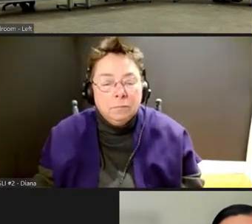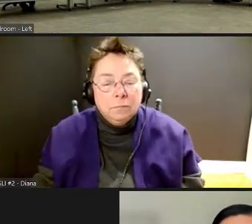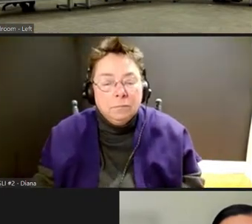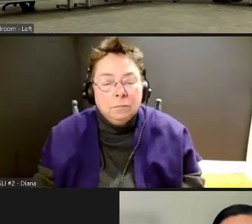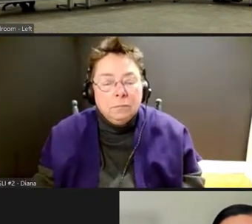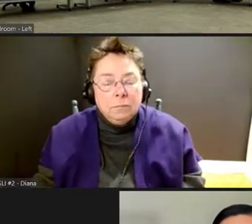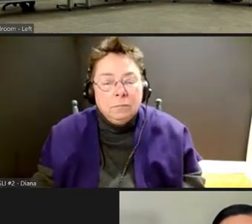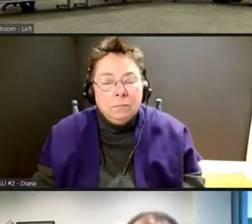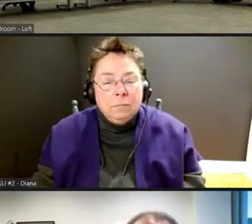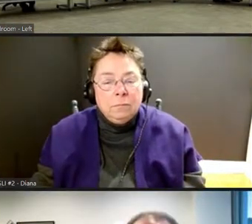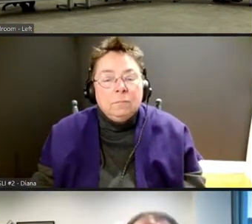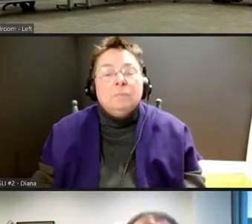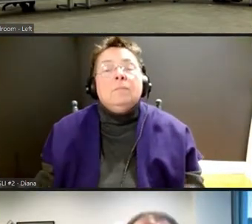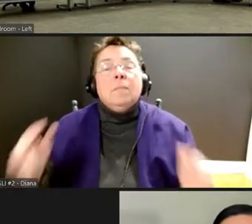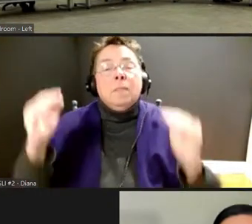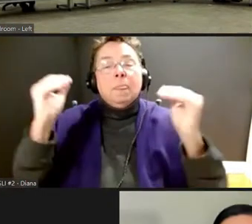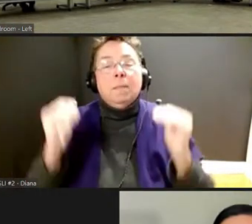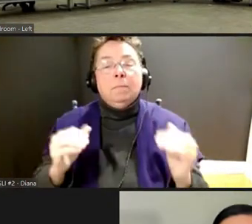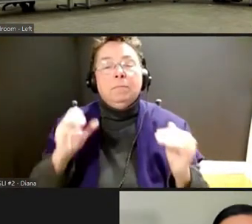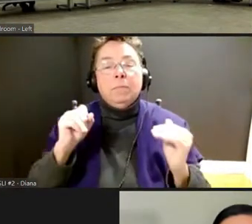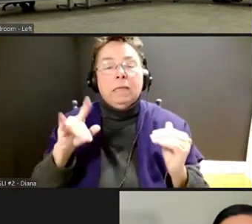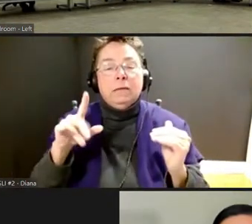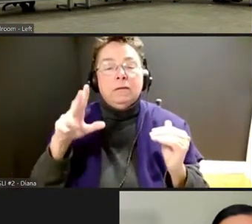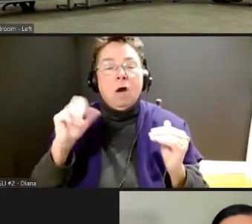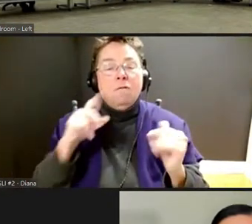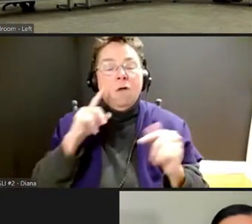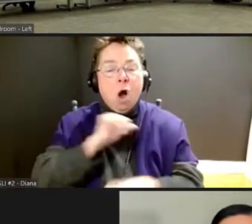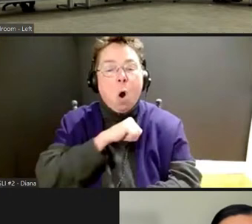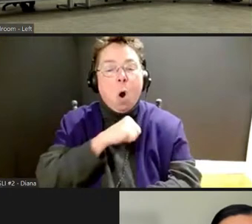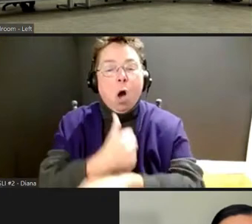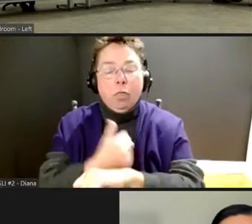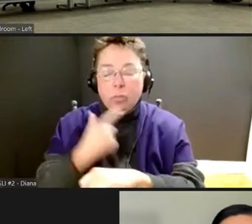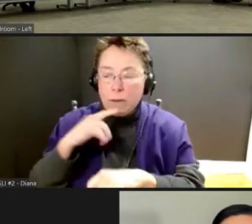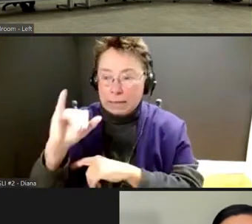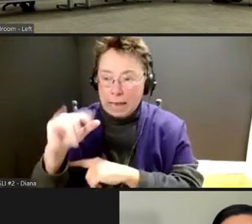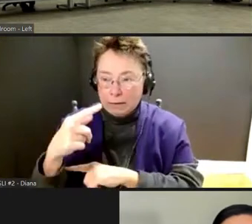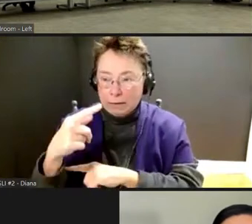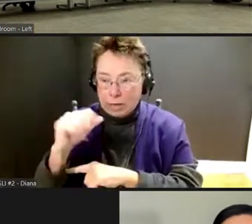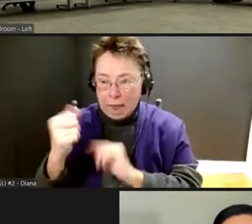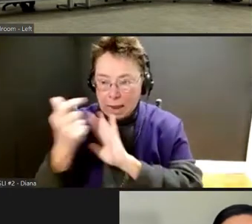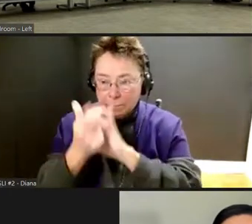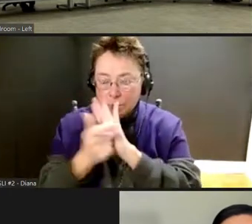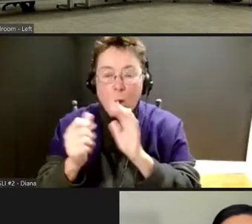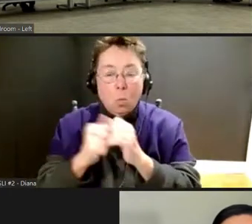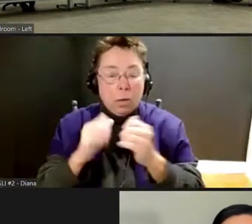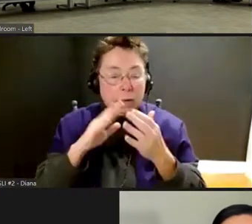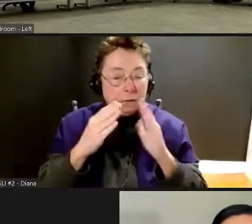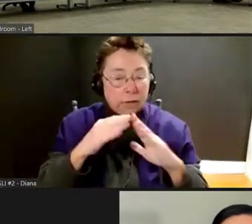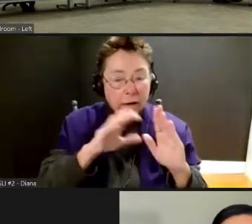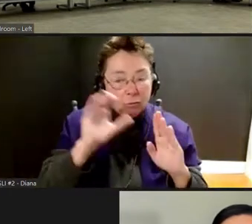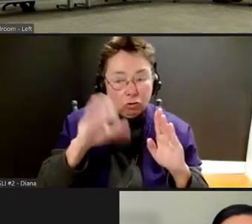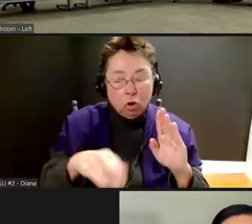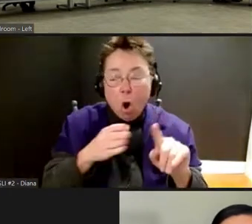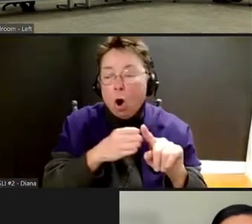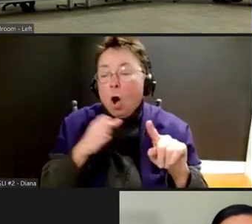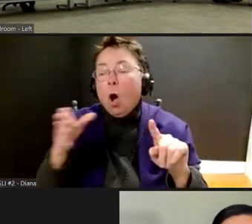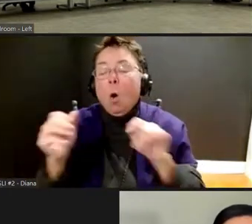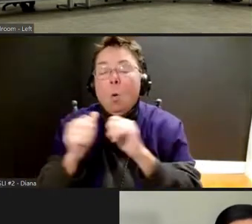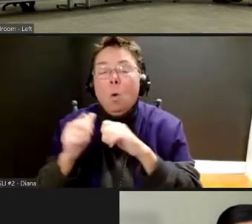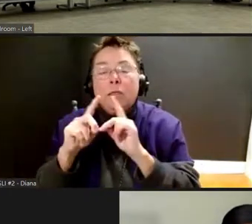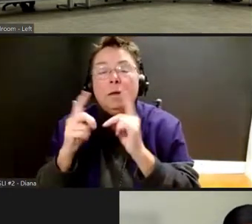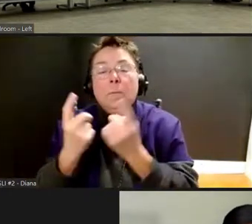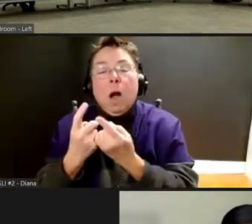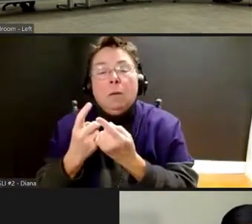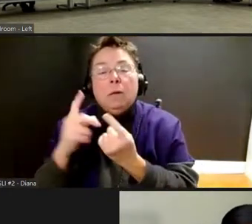Our next order of business is an ordinance authorizing an intergovernmental agreement with the City of Chicago through its Department of Family